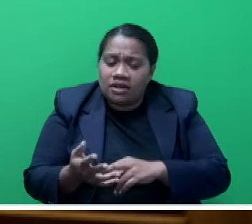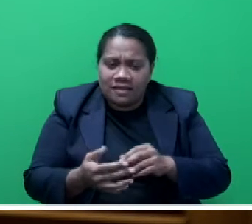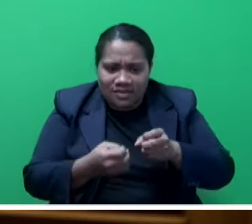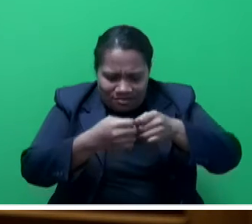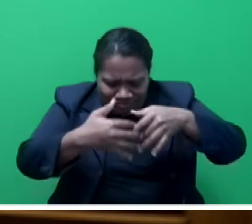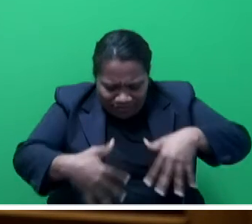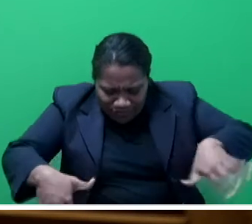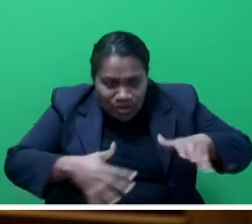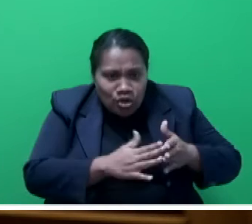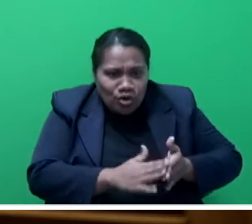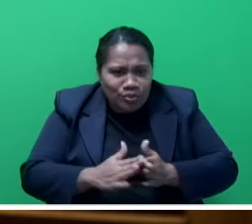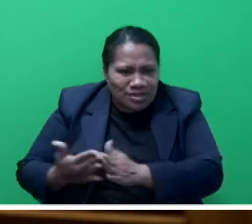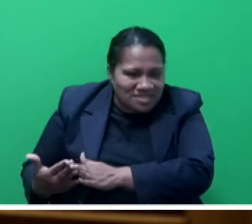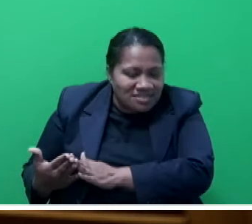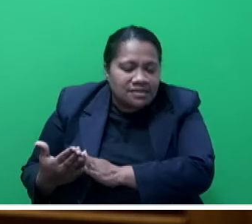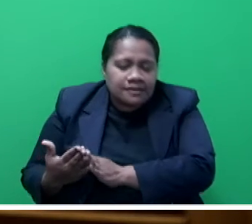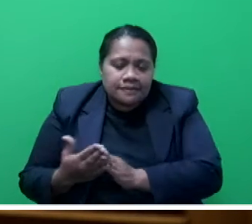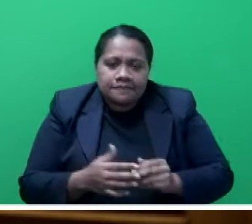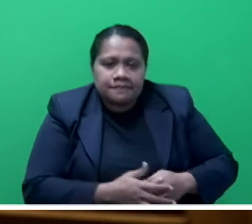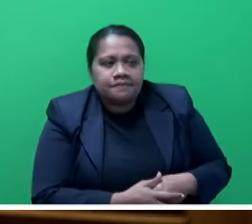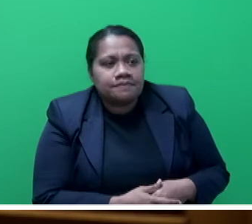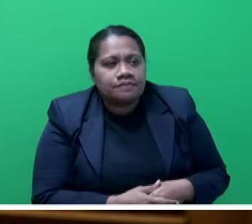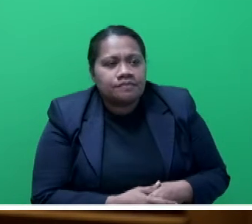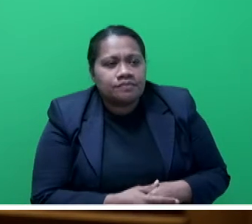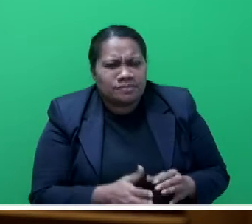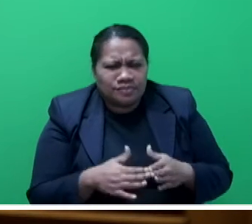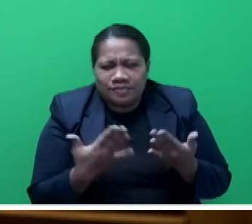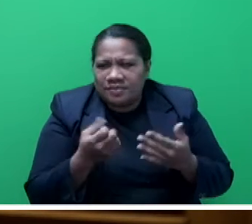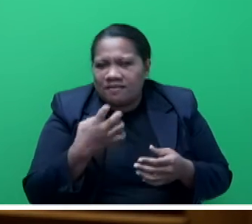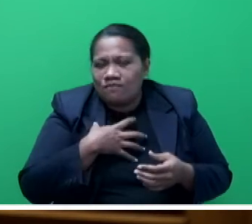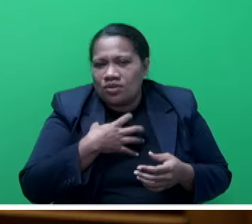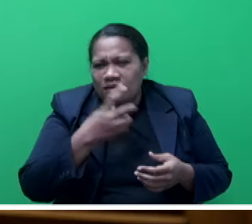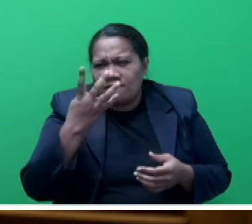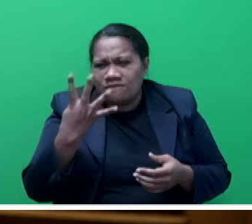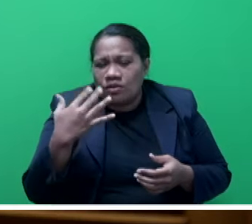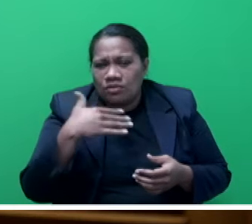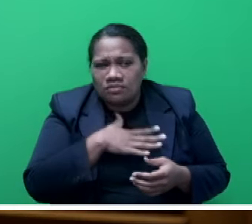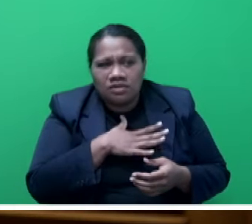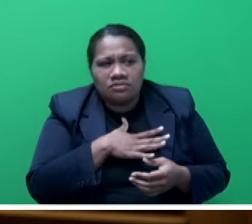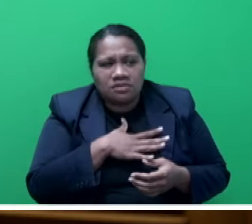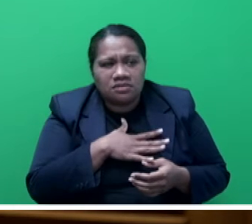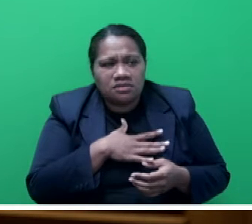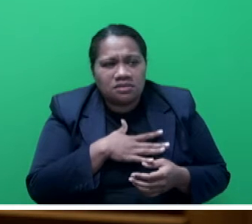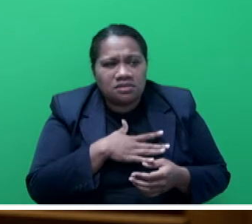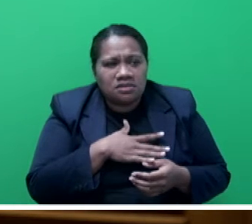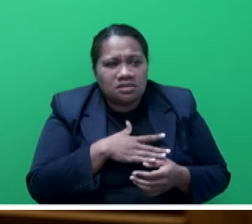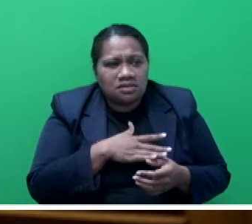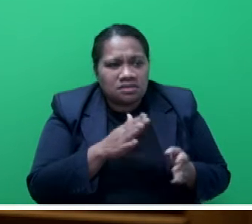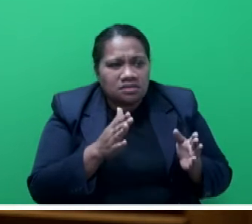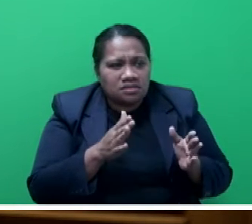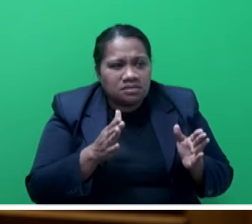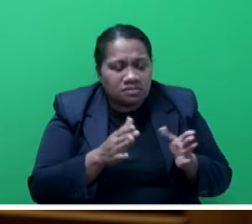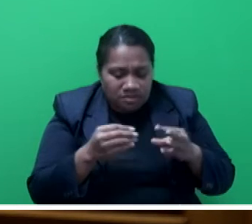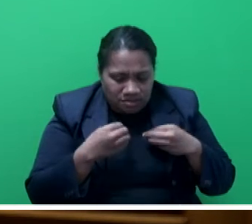sir. And we currently have more than about 400 or so cooperatives which continue to increase on a